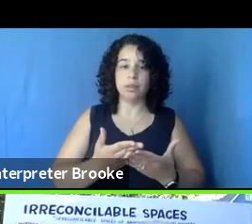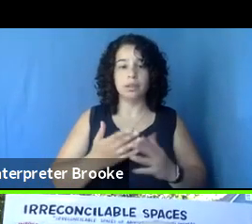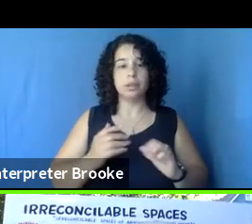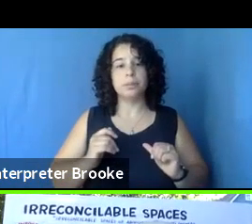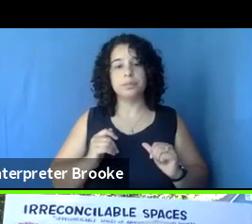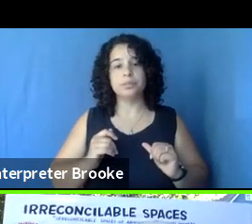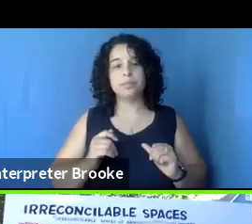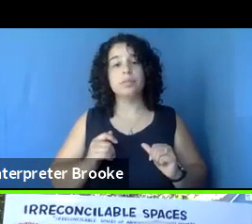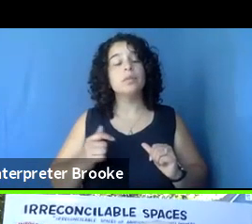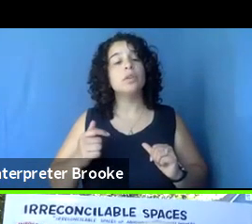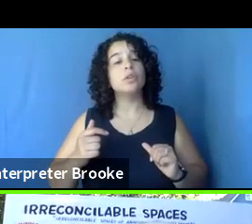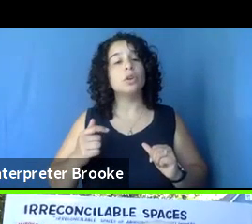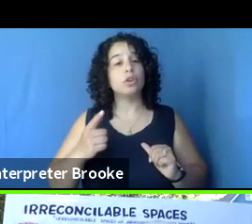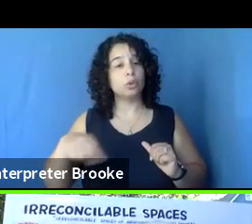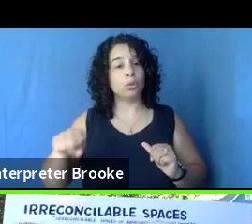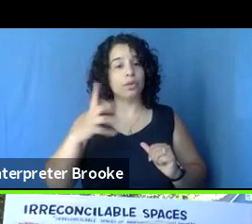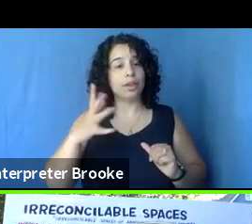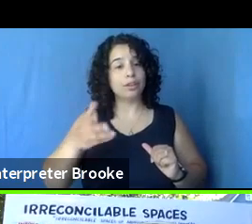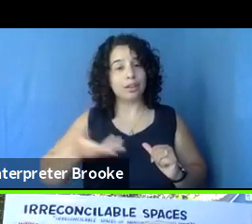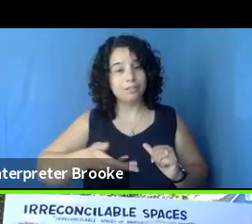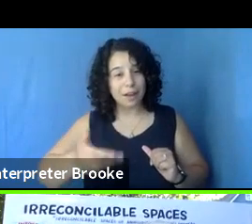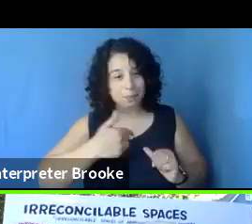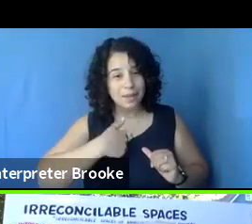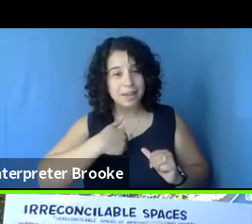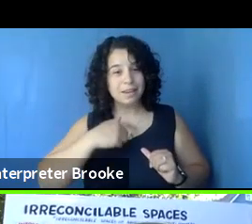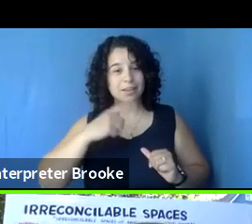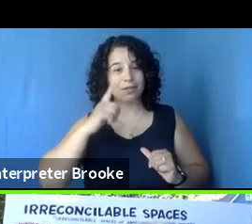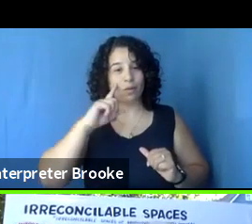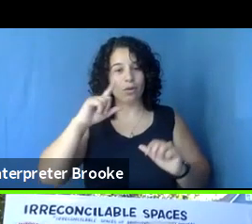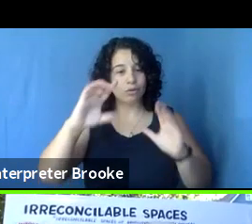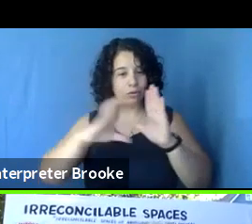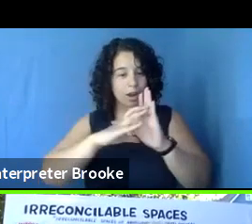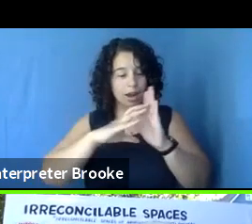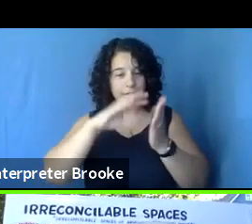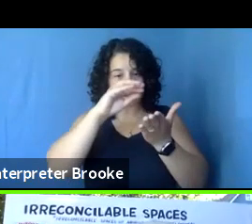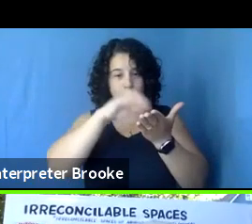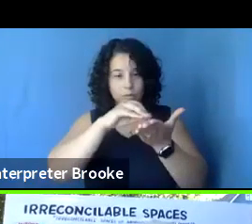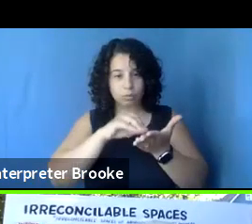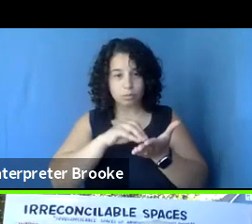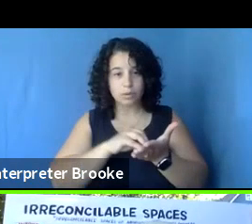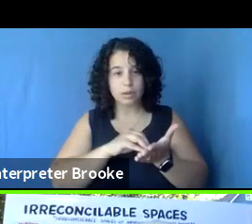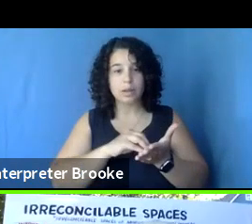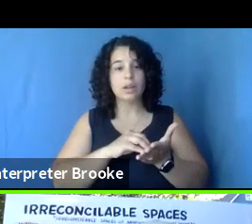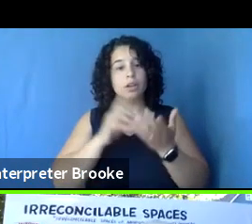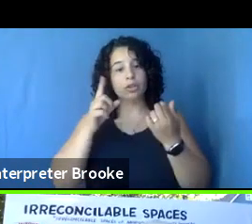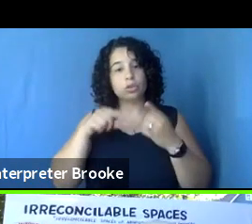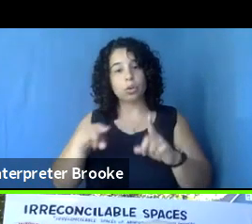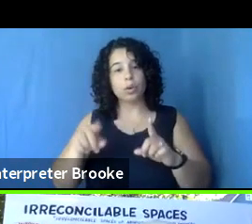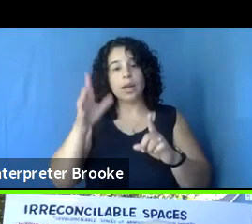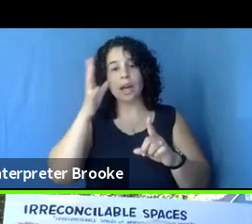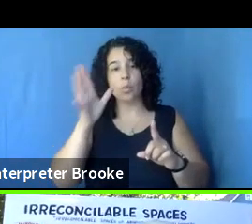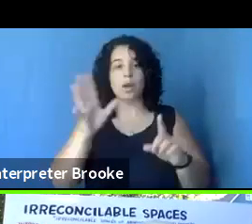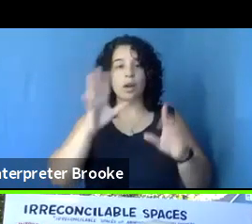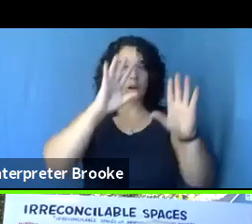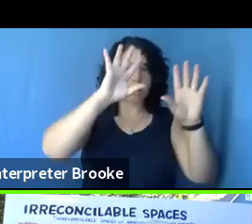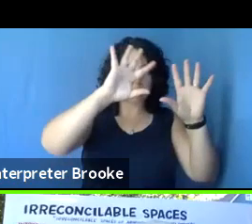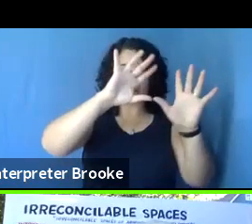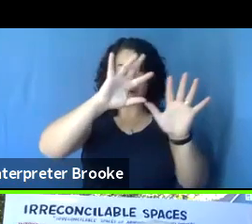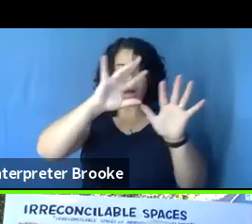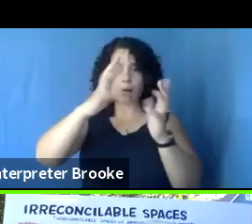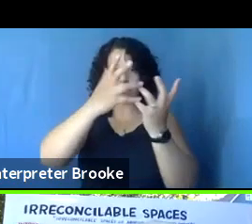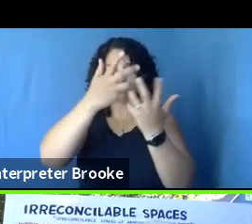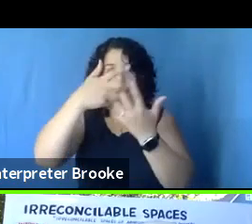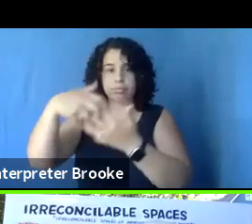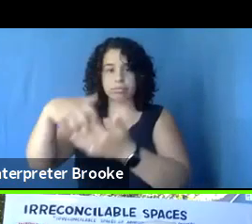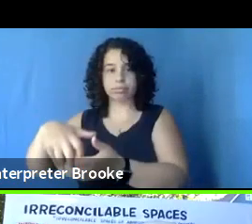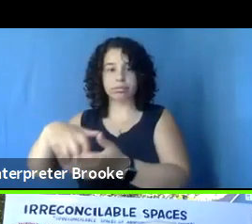recording into this space. Throughout, I'm gonna be weaving together a visual story of your work.